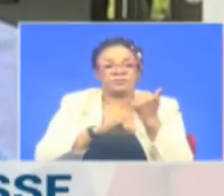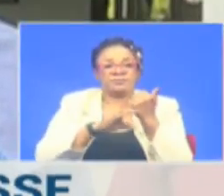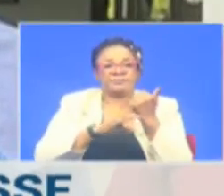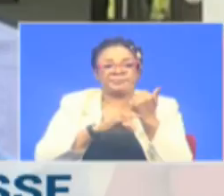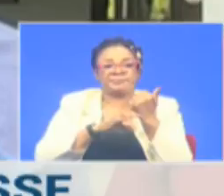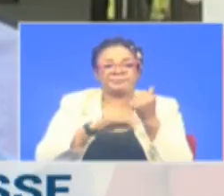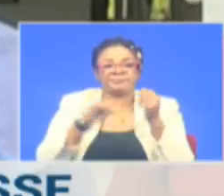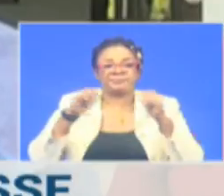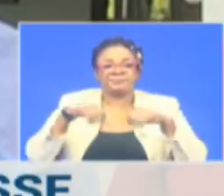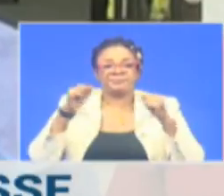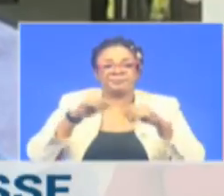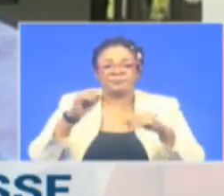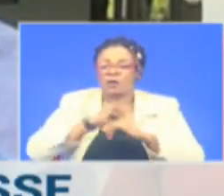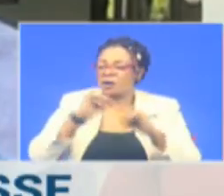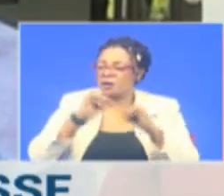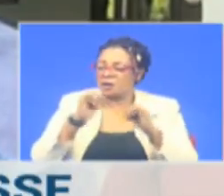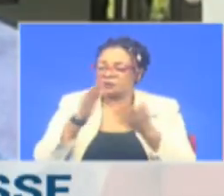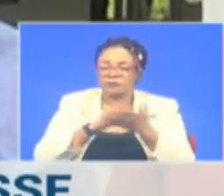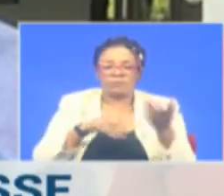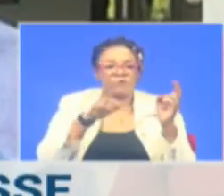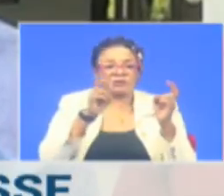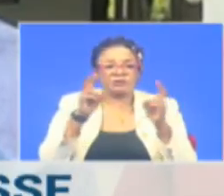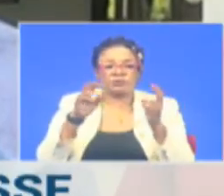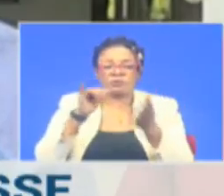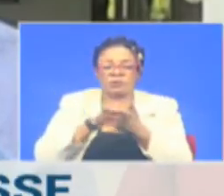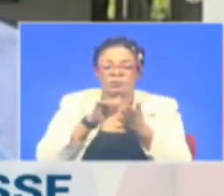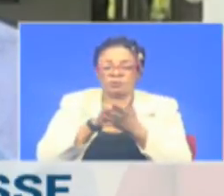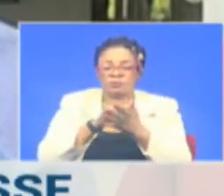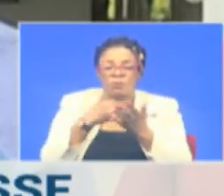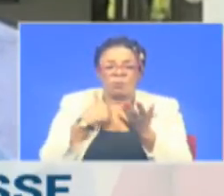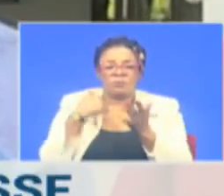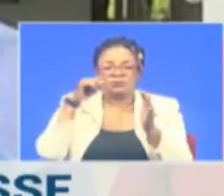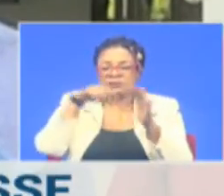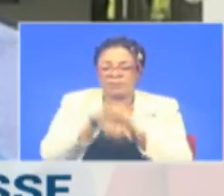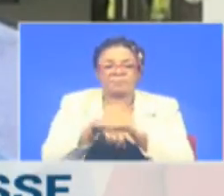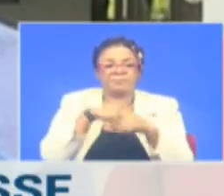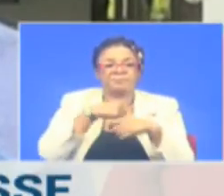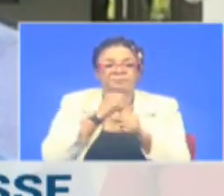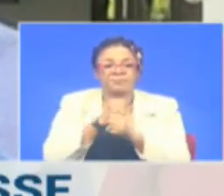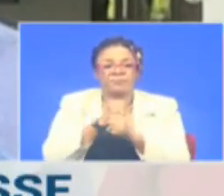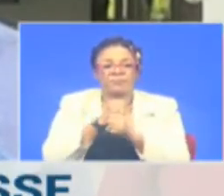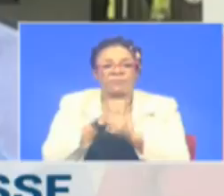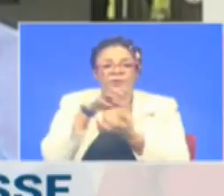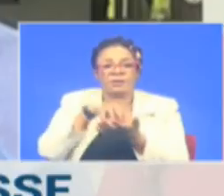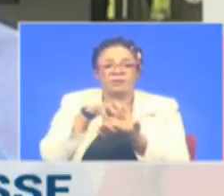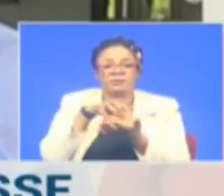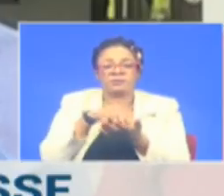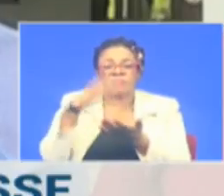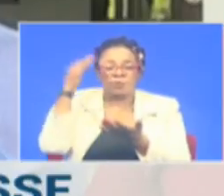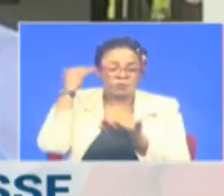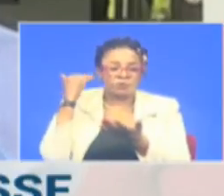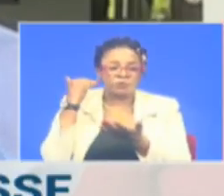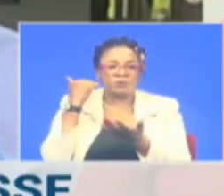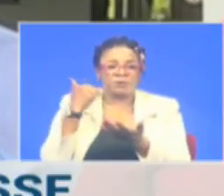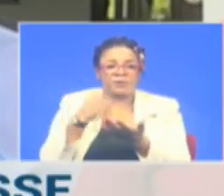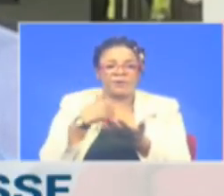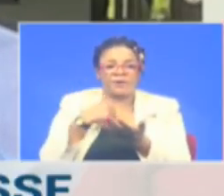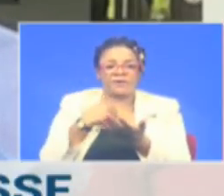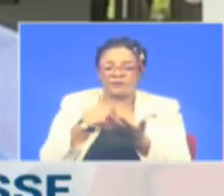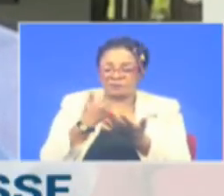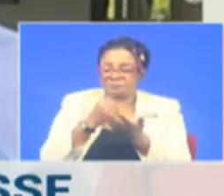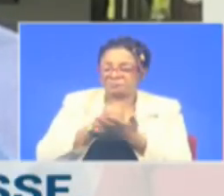able to clear out some of the issues that were in contention that made this case go to court and have four sections